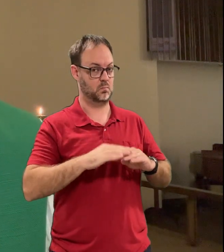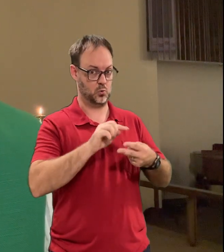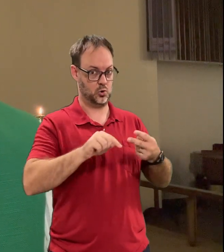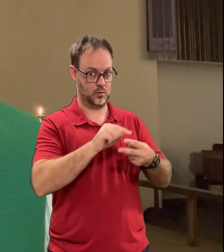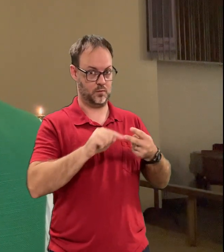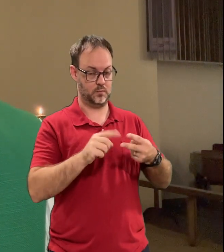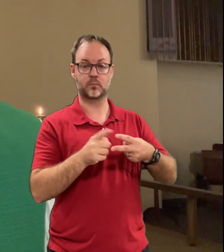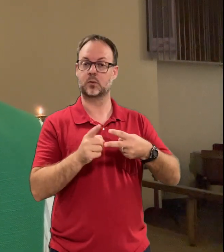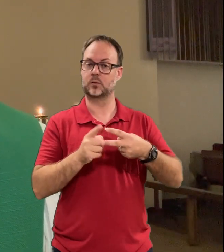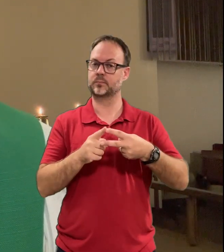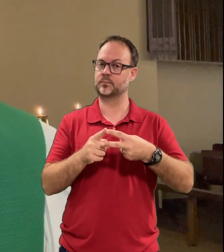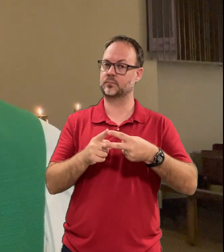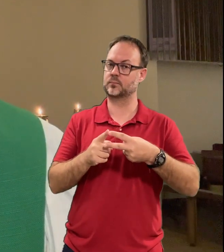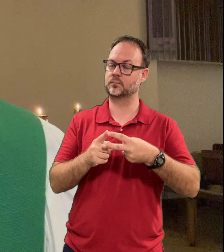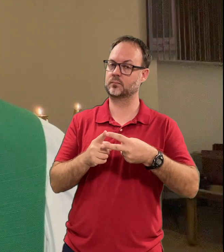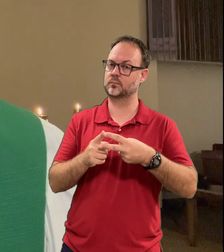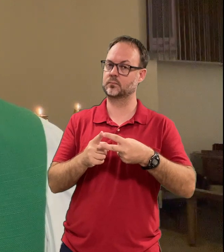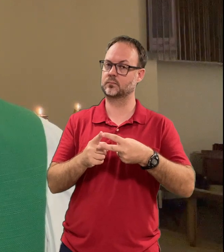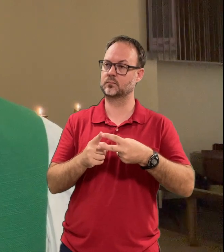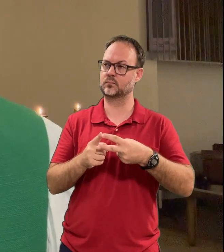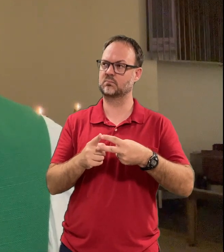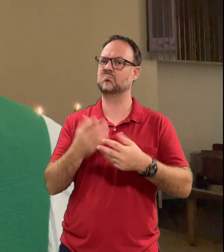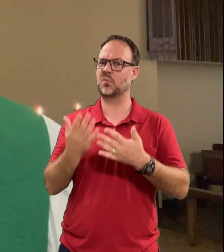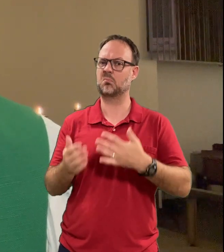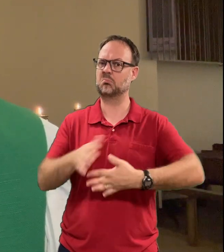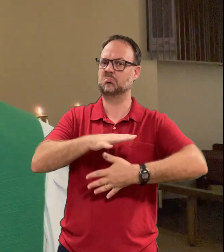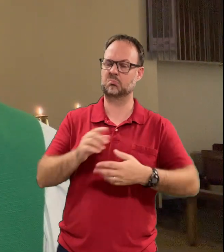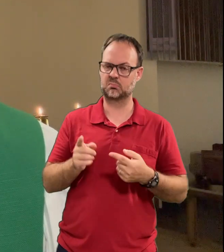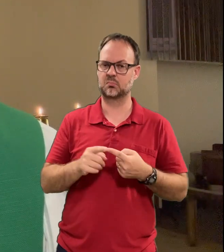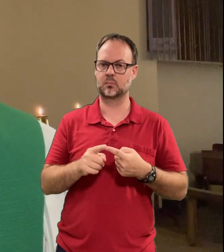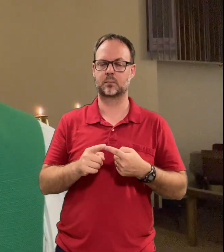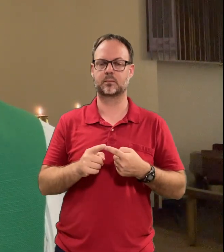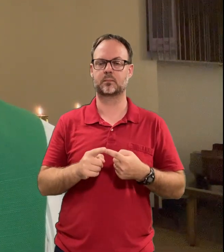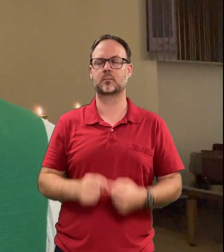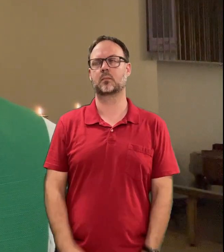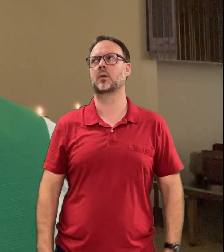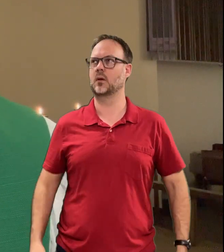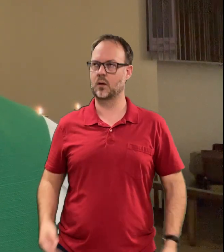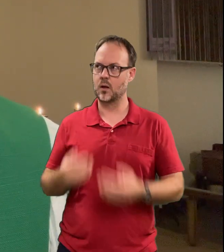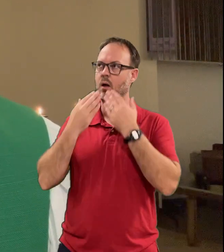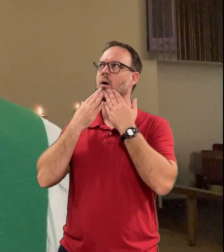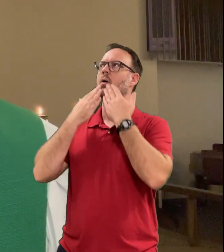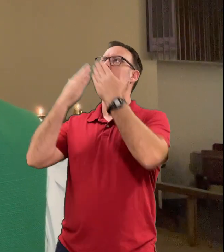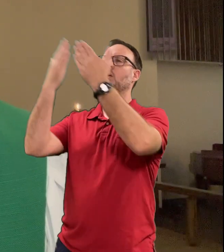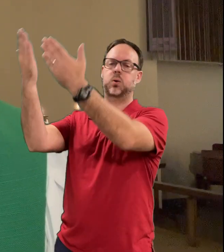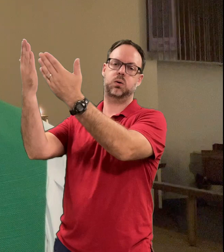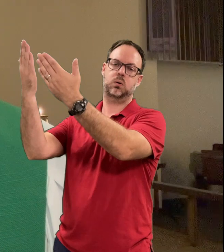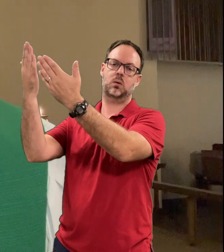ways. First, and probably foremost, we give thanks to